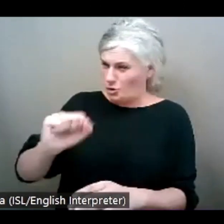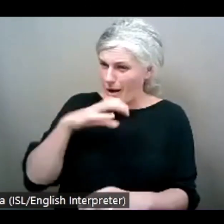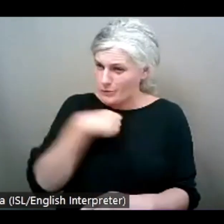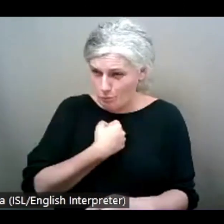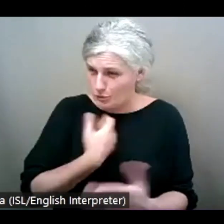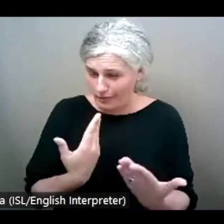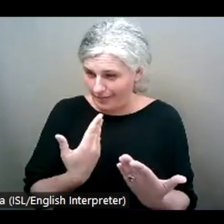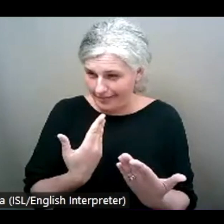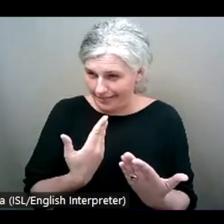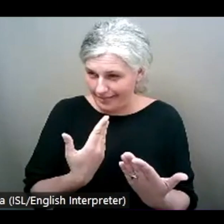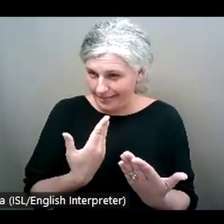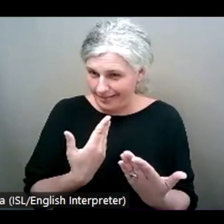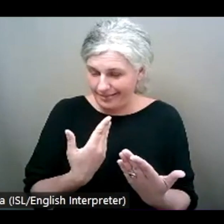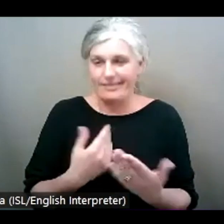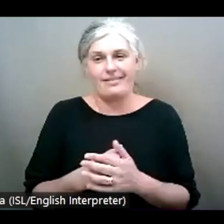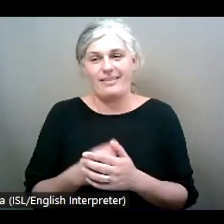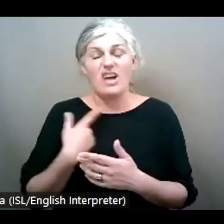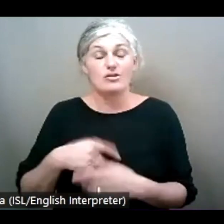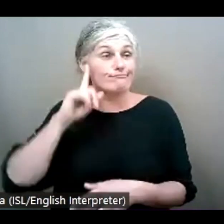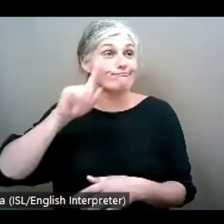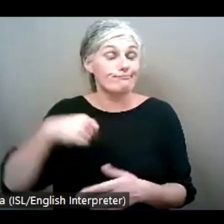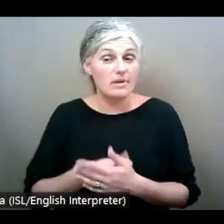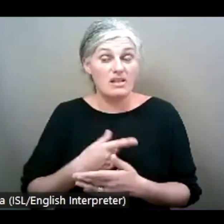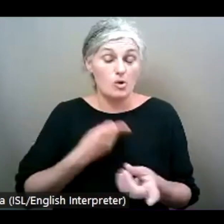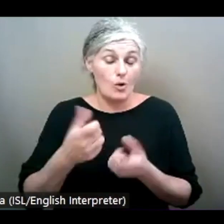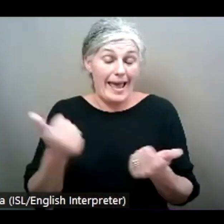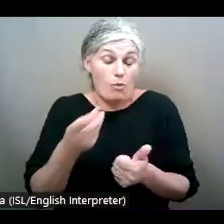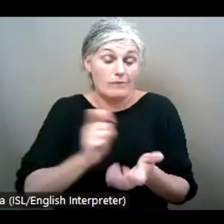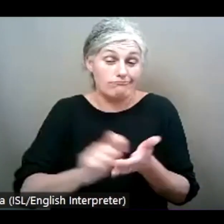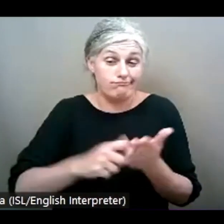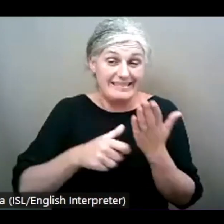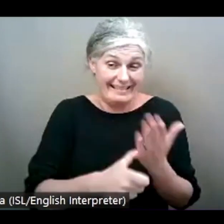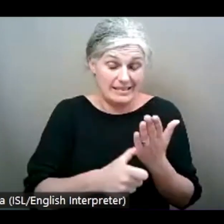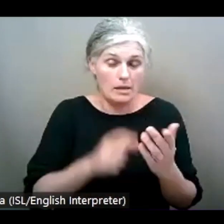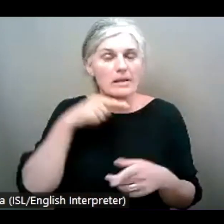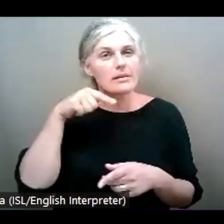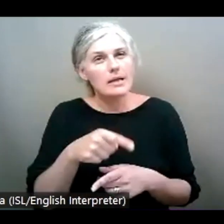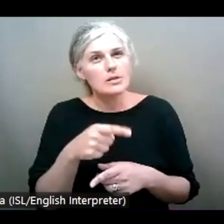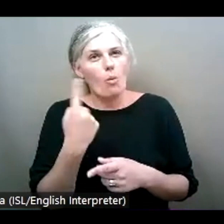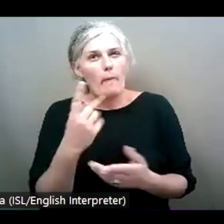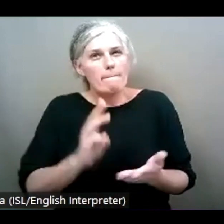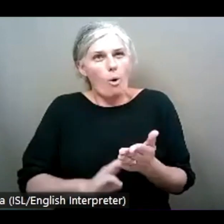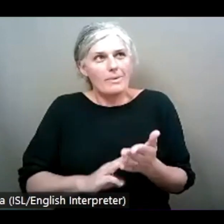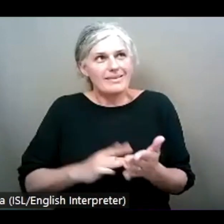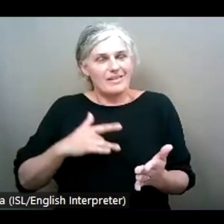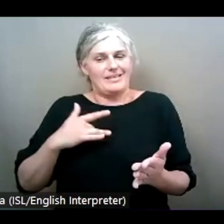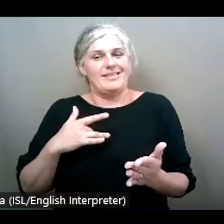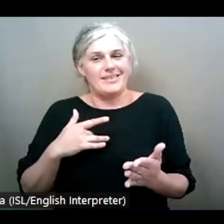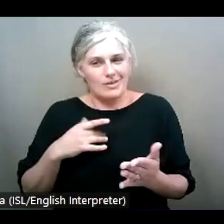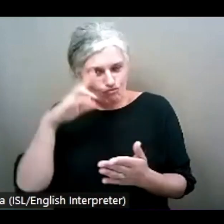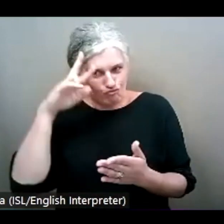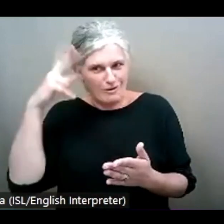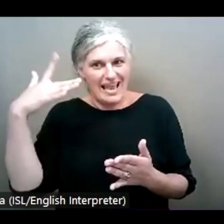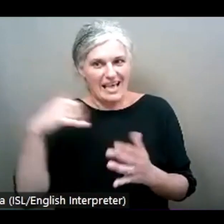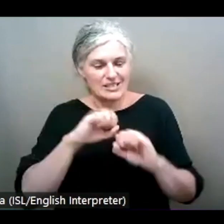I know I done my usual thing and just ignored them and did what I was going to do anyway. And I think that's one of those moments where you kind of realize what the